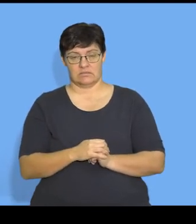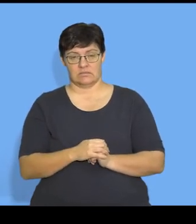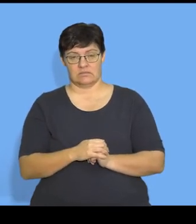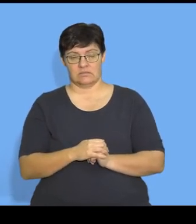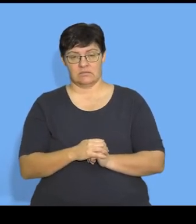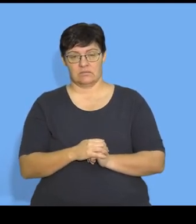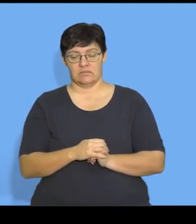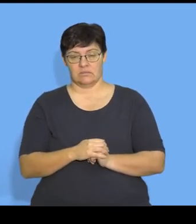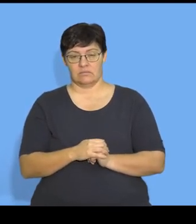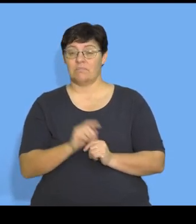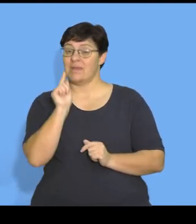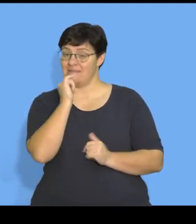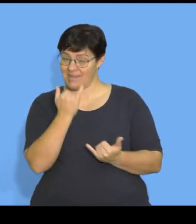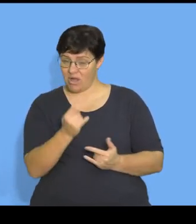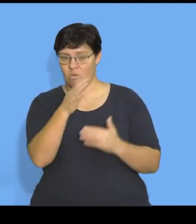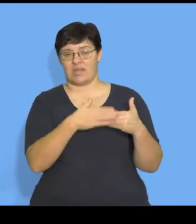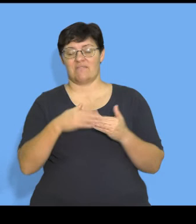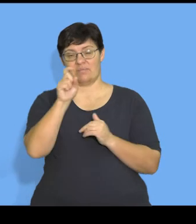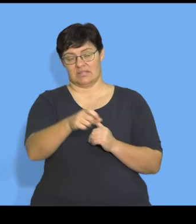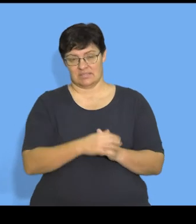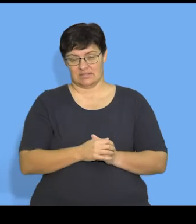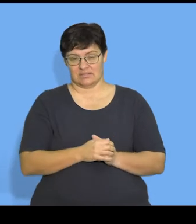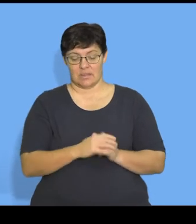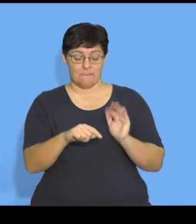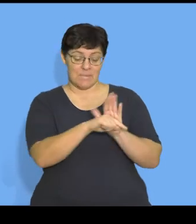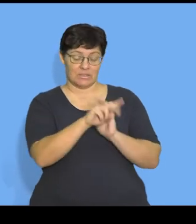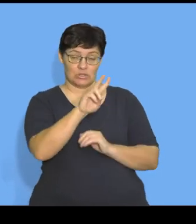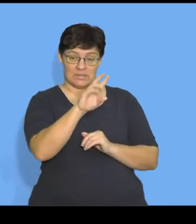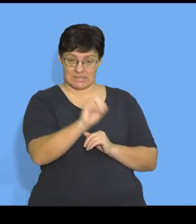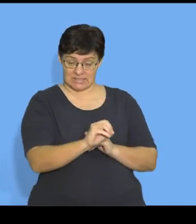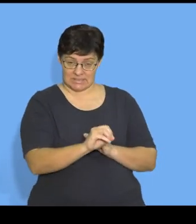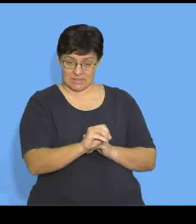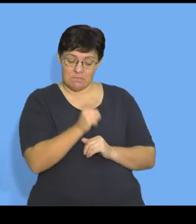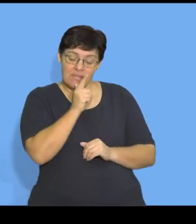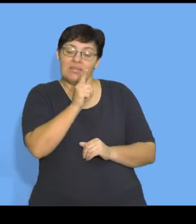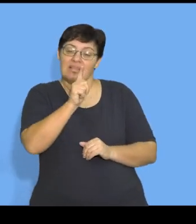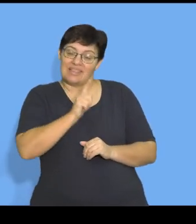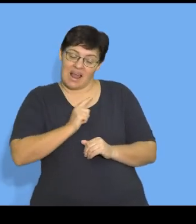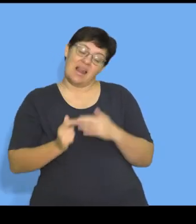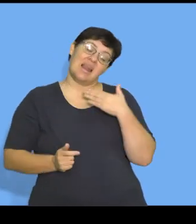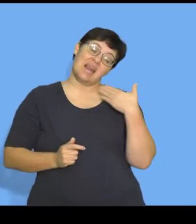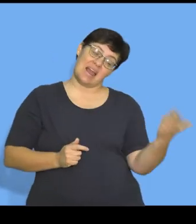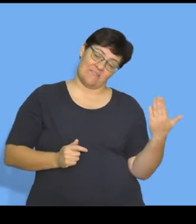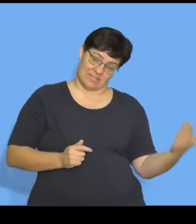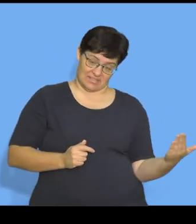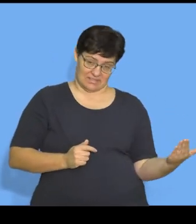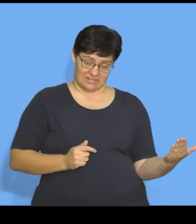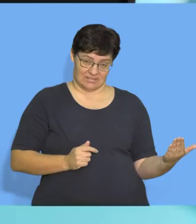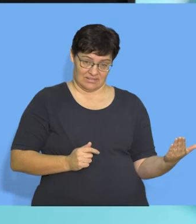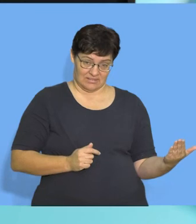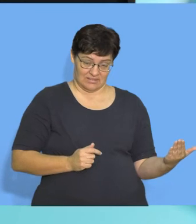now have to be careful. That minus 20 is telling me that it's going in the left